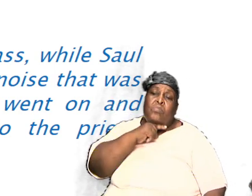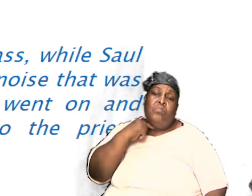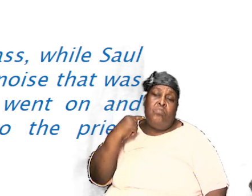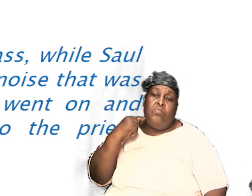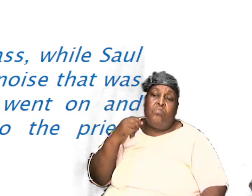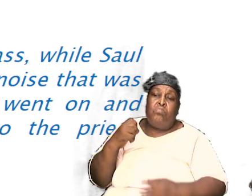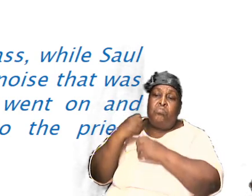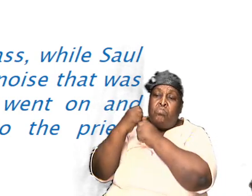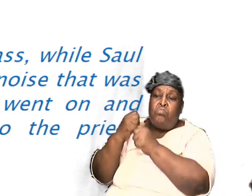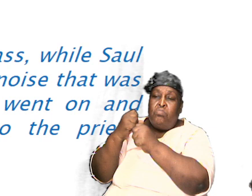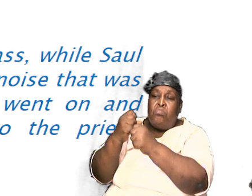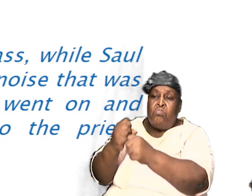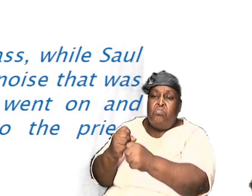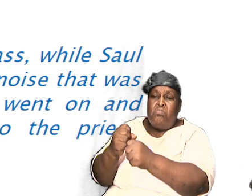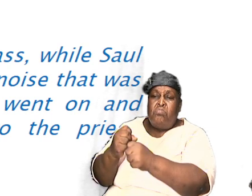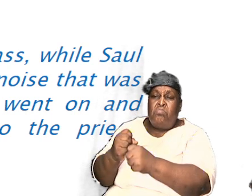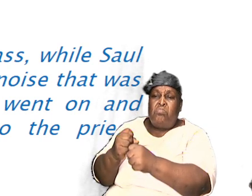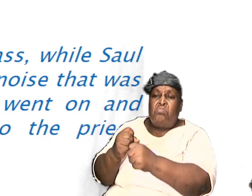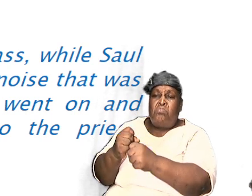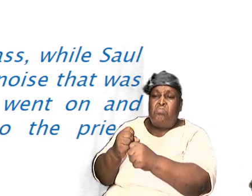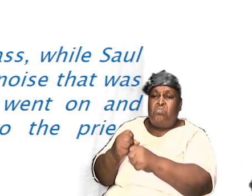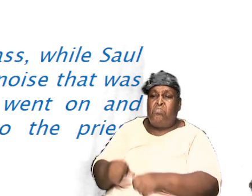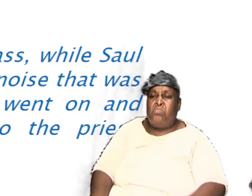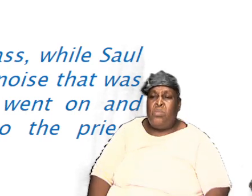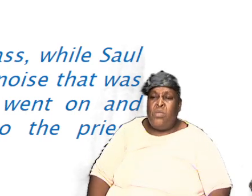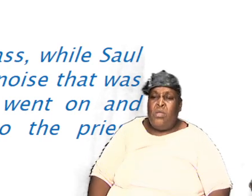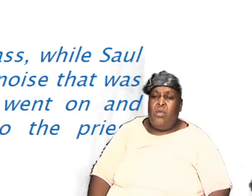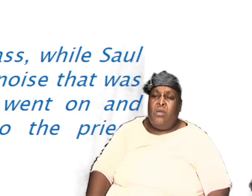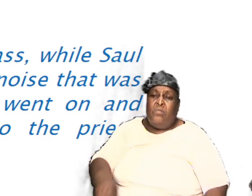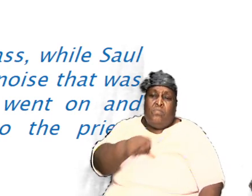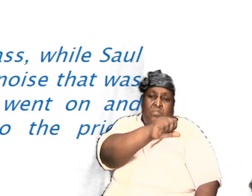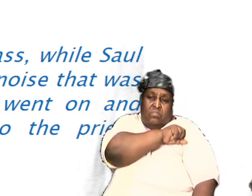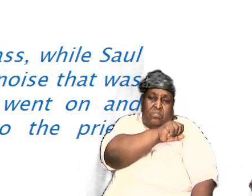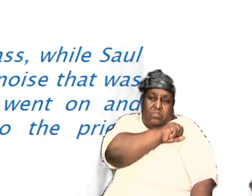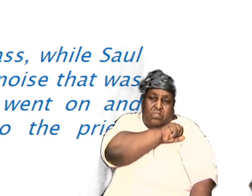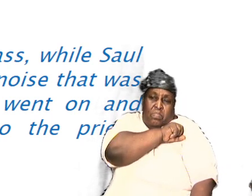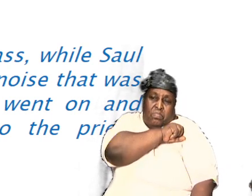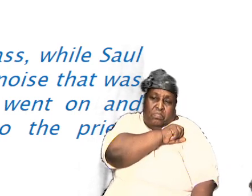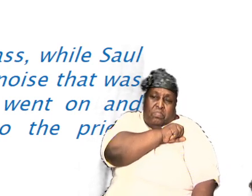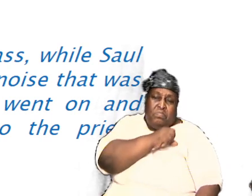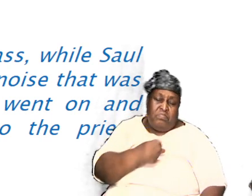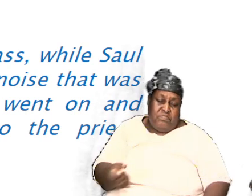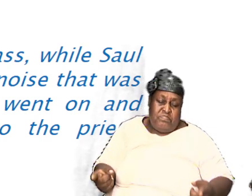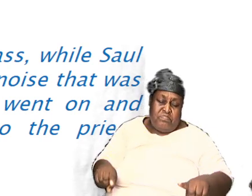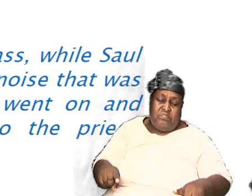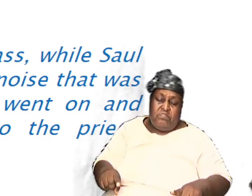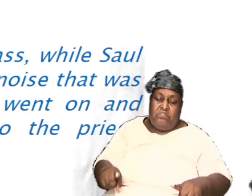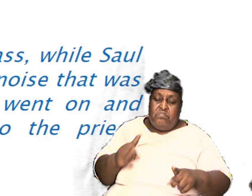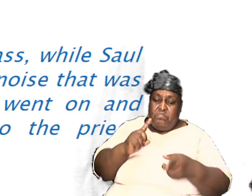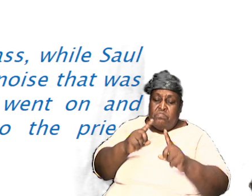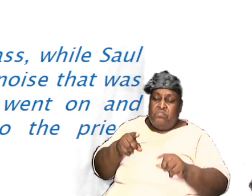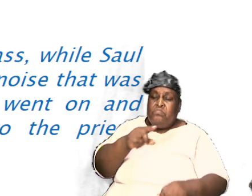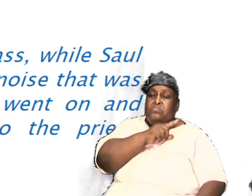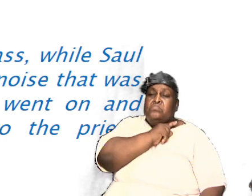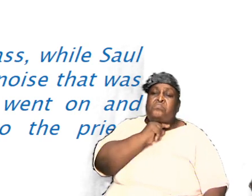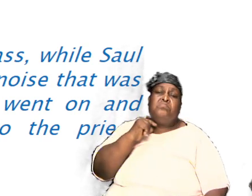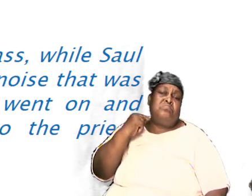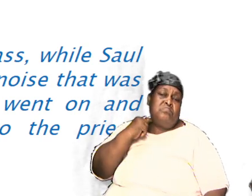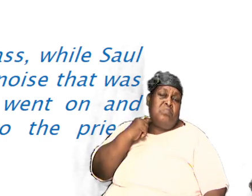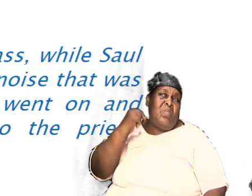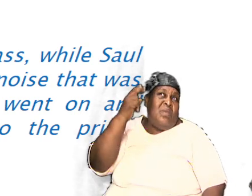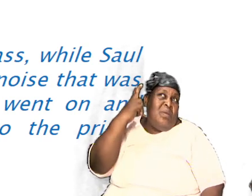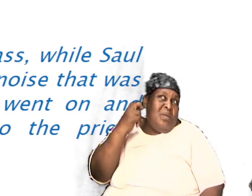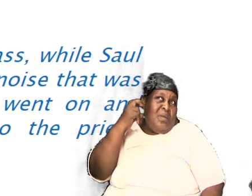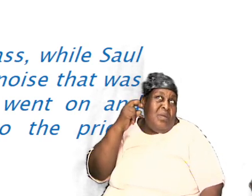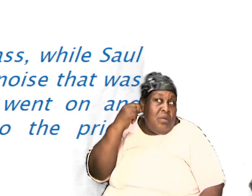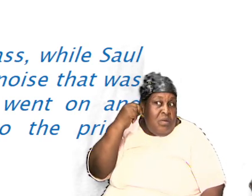Ark presented themselves. And Paul, while he was talking to the priest, he heard